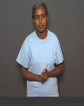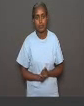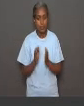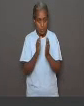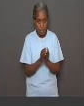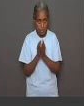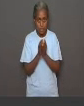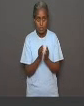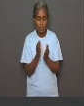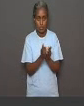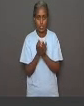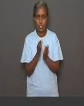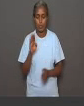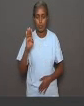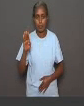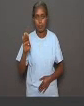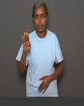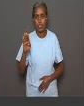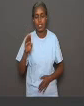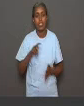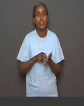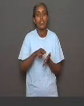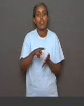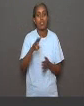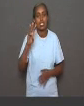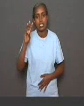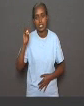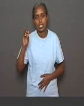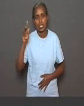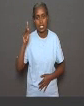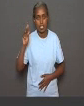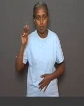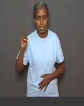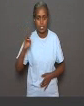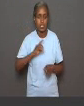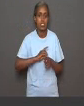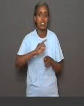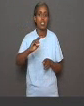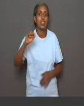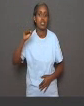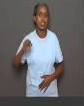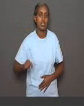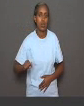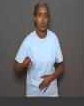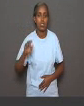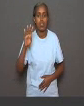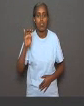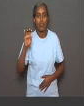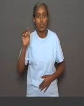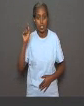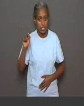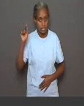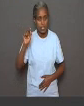Ship B travels 60 kilometers in the direction south 40